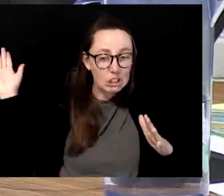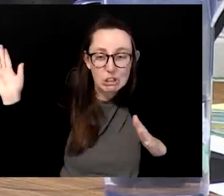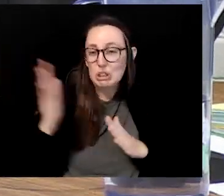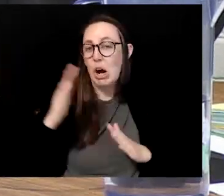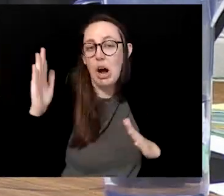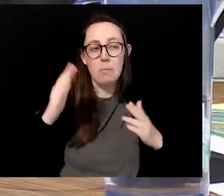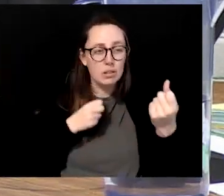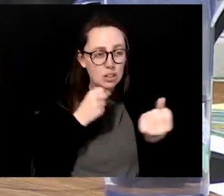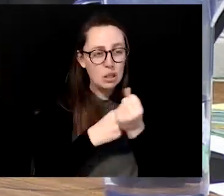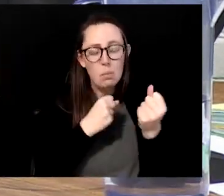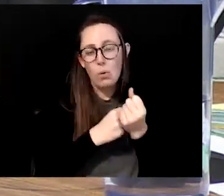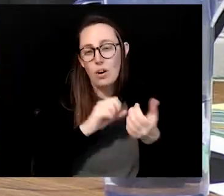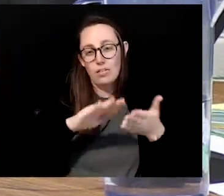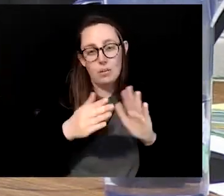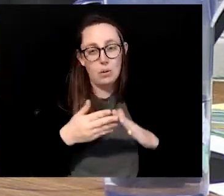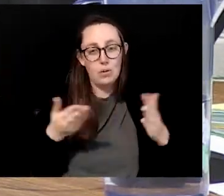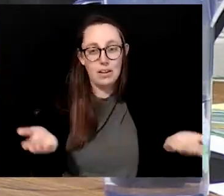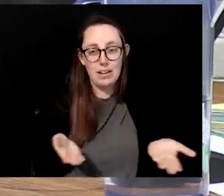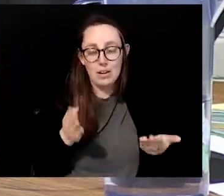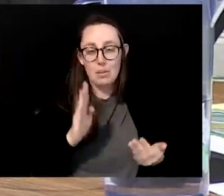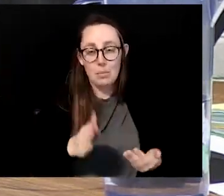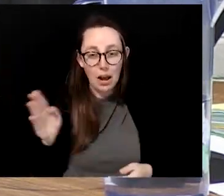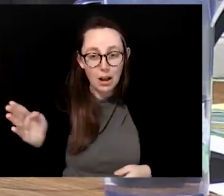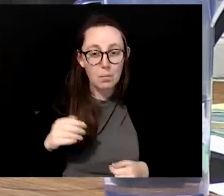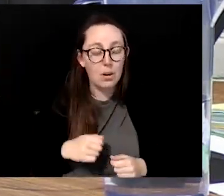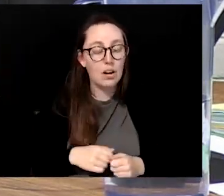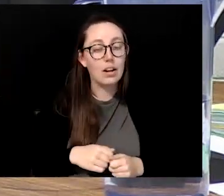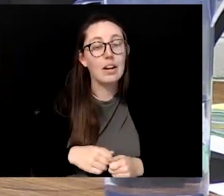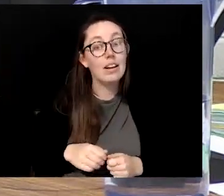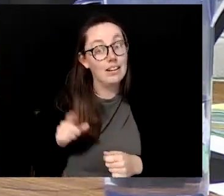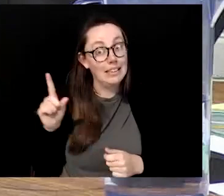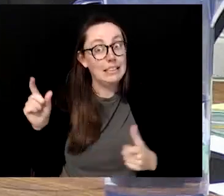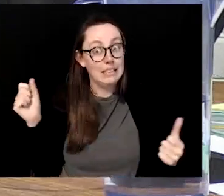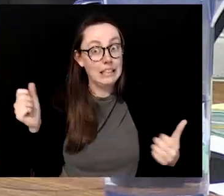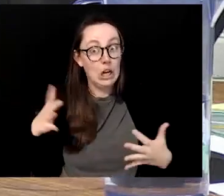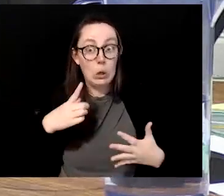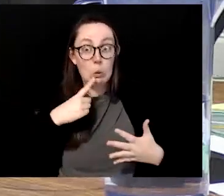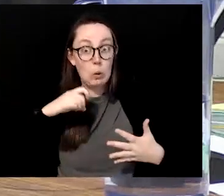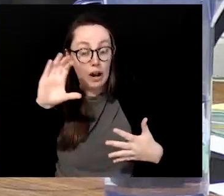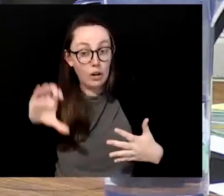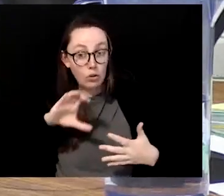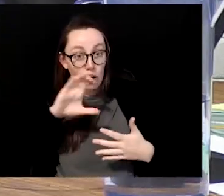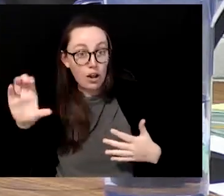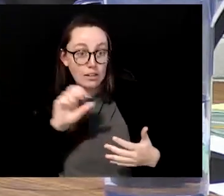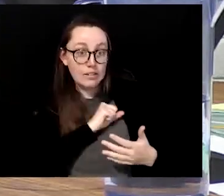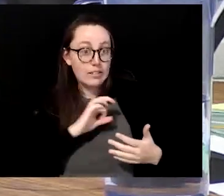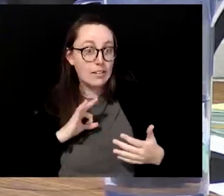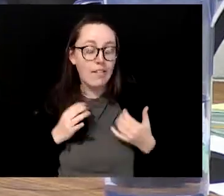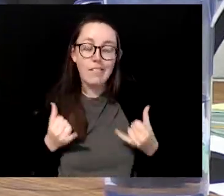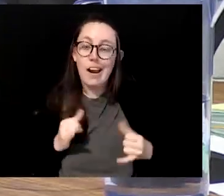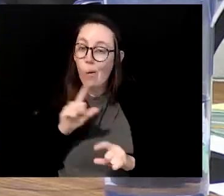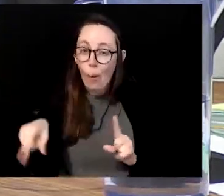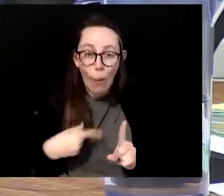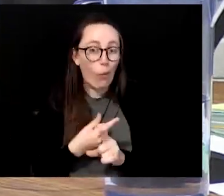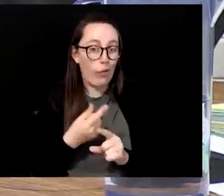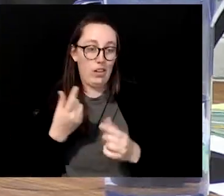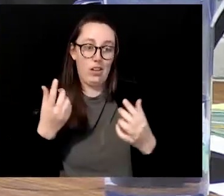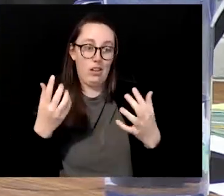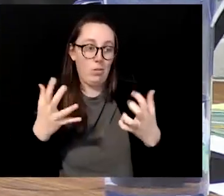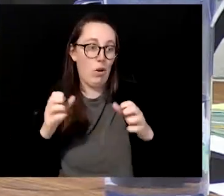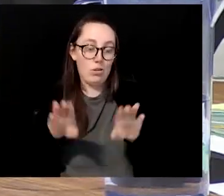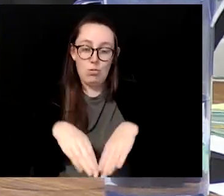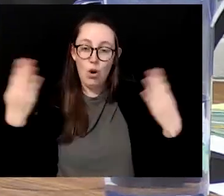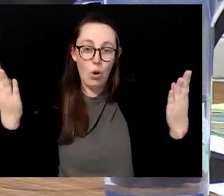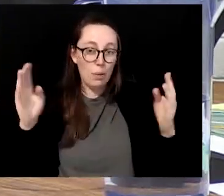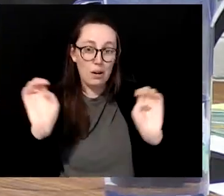and he's afraid that their staff the Red Cross staff will only want to open Emergency Shelters in Brattleboro from now